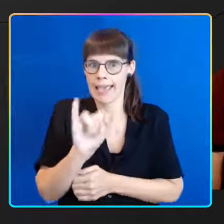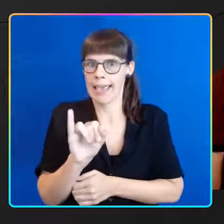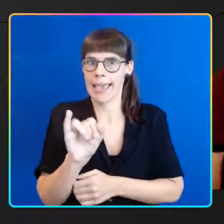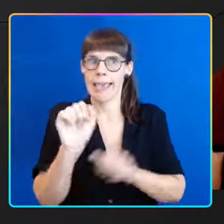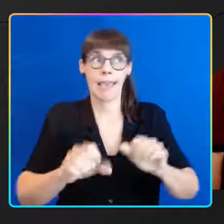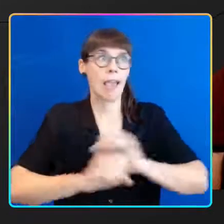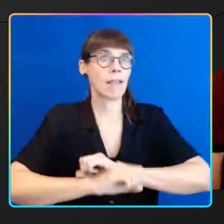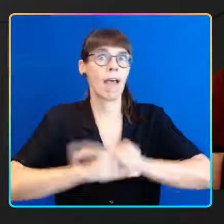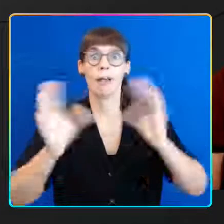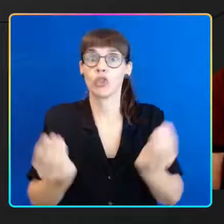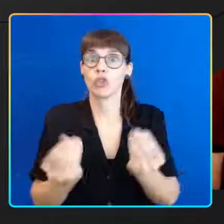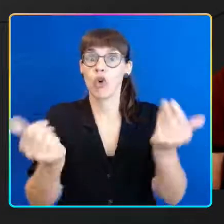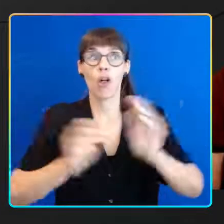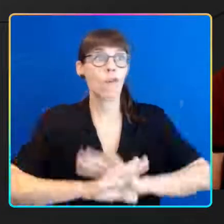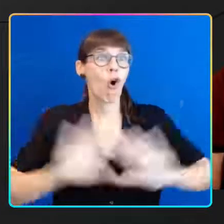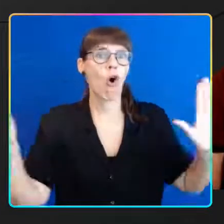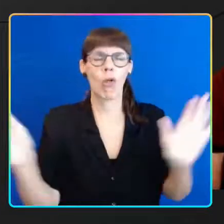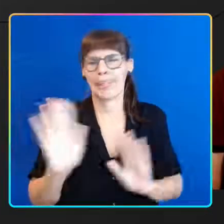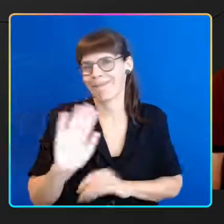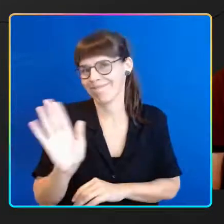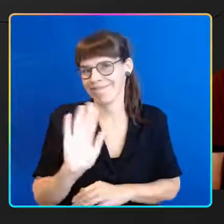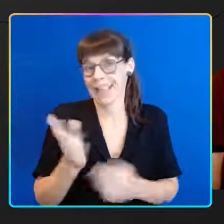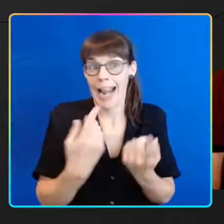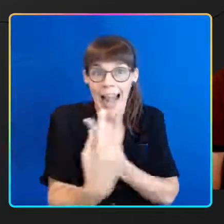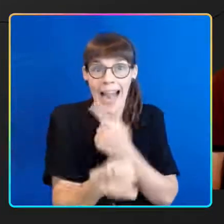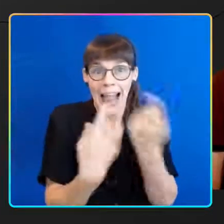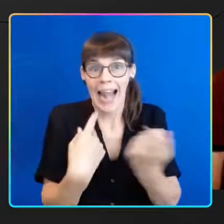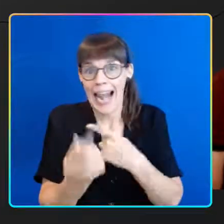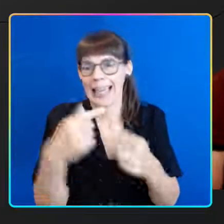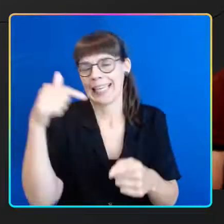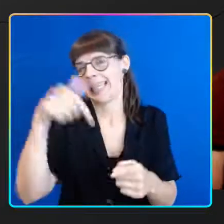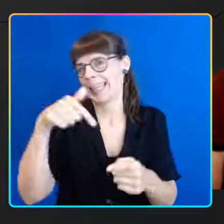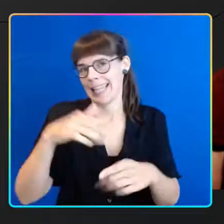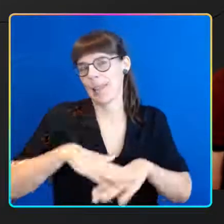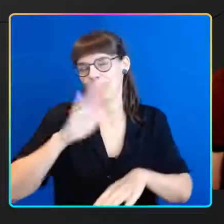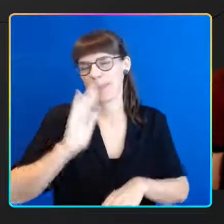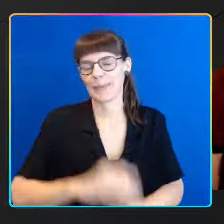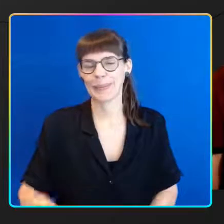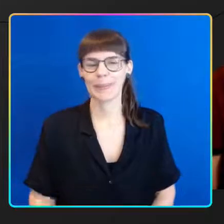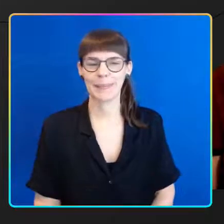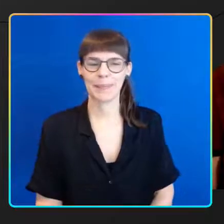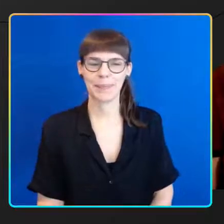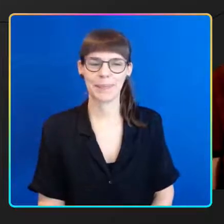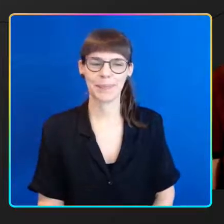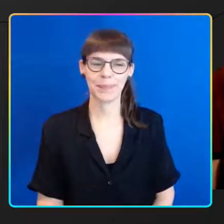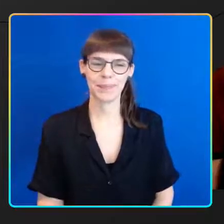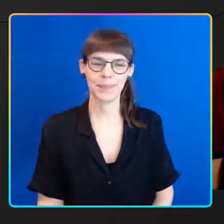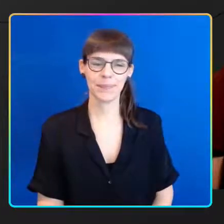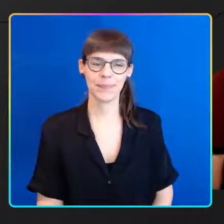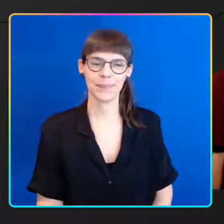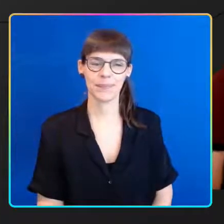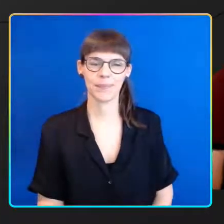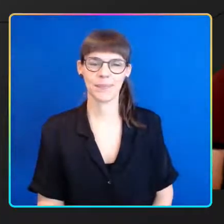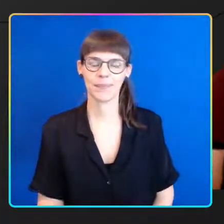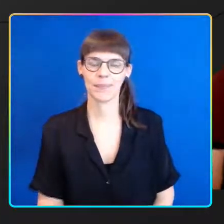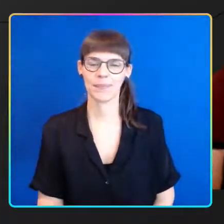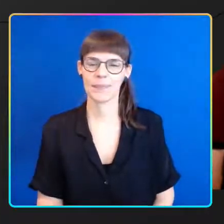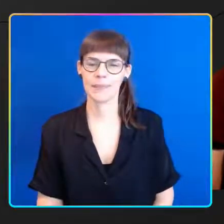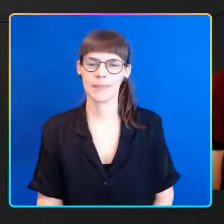talk with. It's the annoying stuff. Yeah. Exactly.